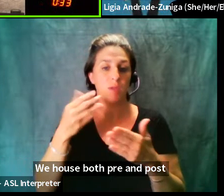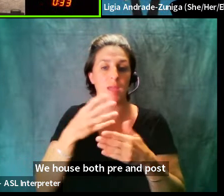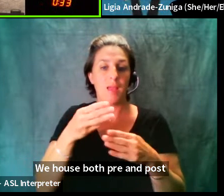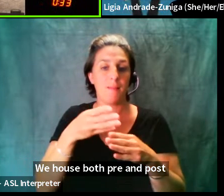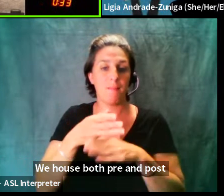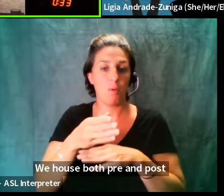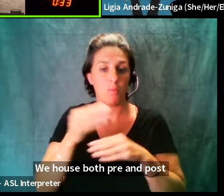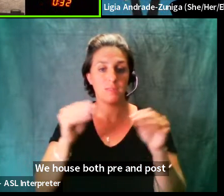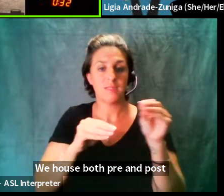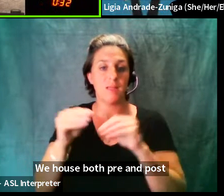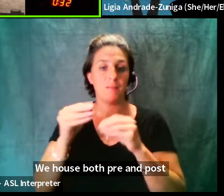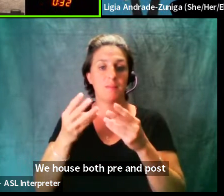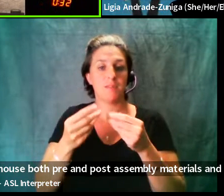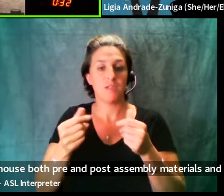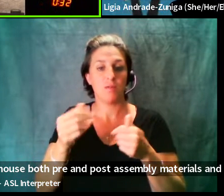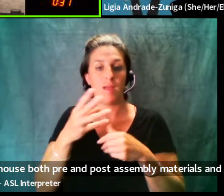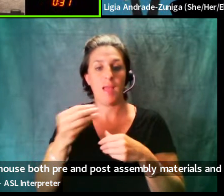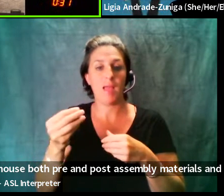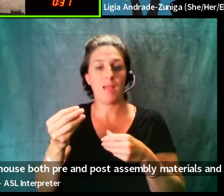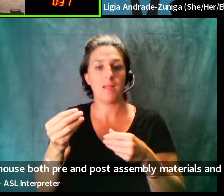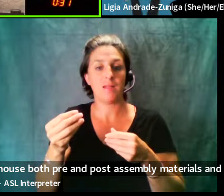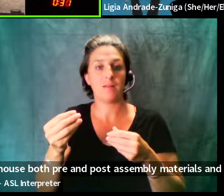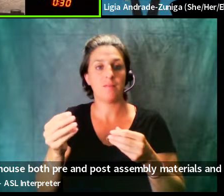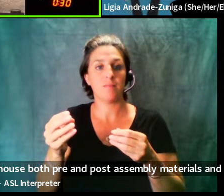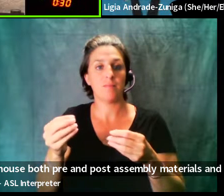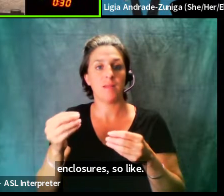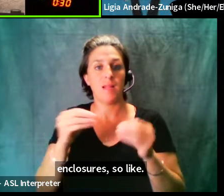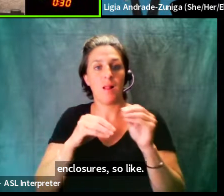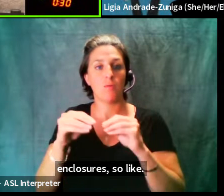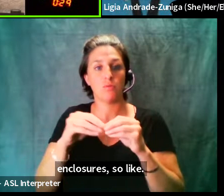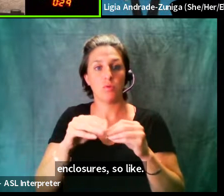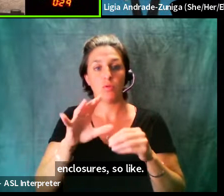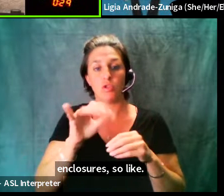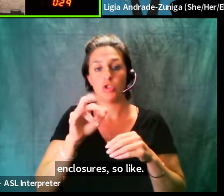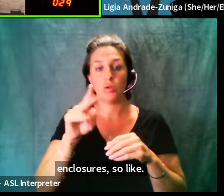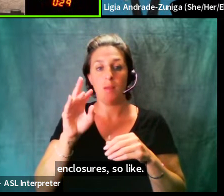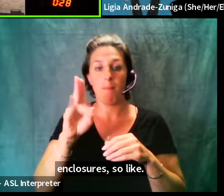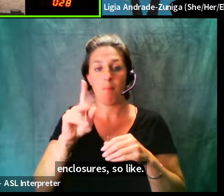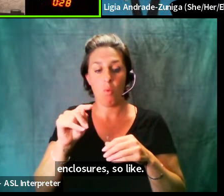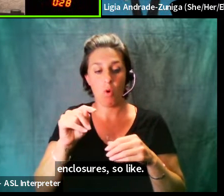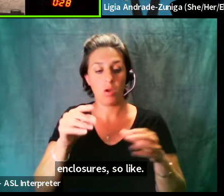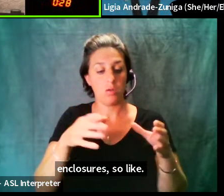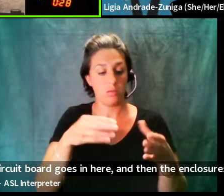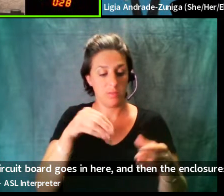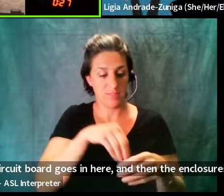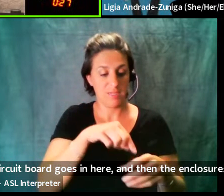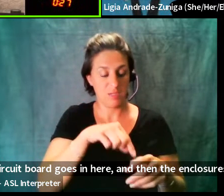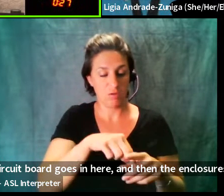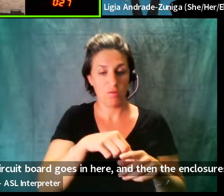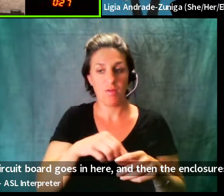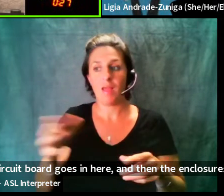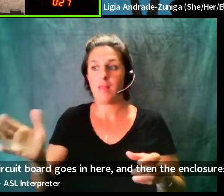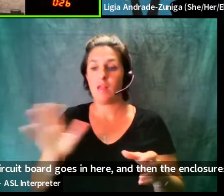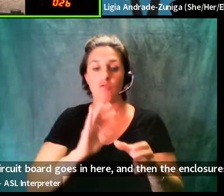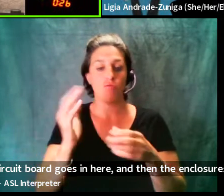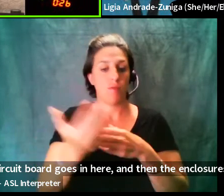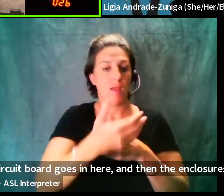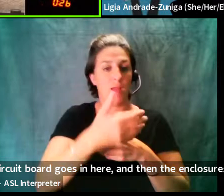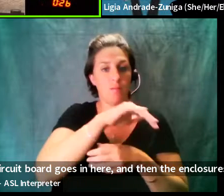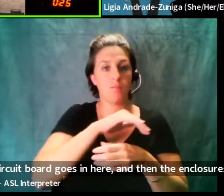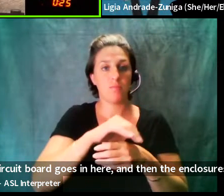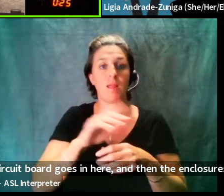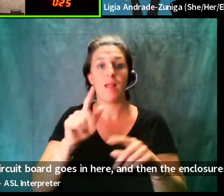and enclosures. So like the circuit board goes in here and then the enclosures go around it. And when we ship it, it's actually a